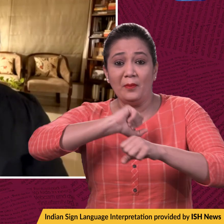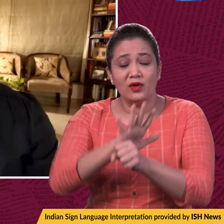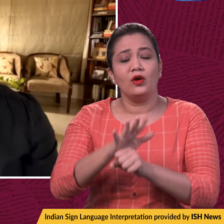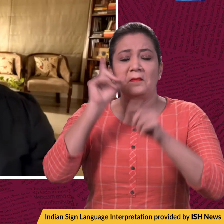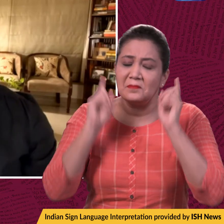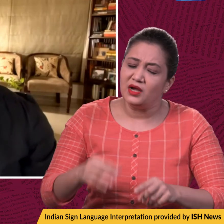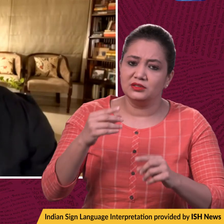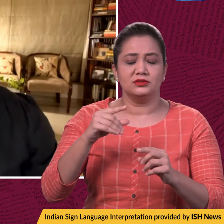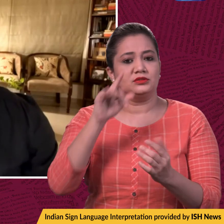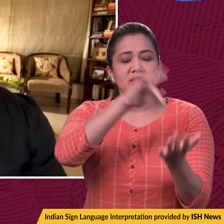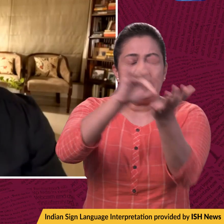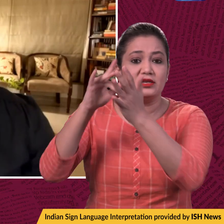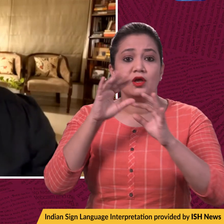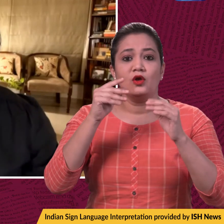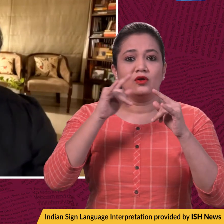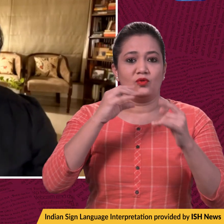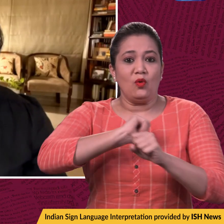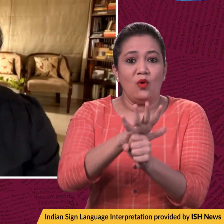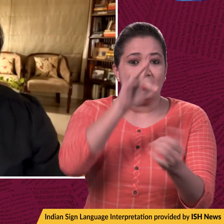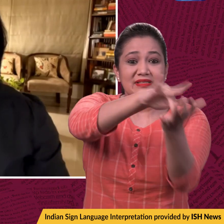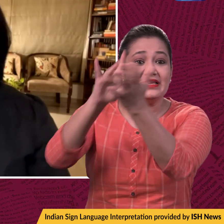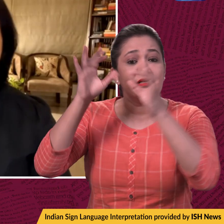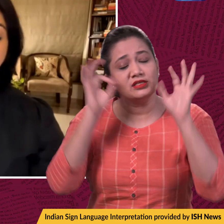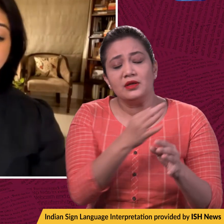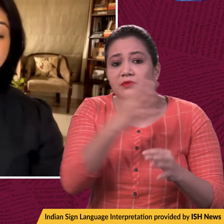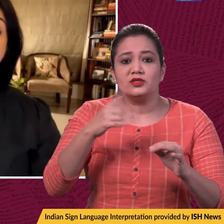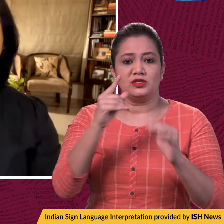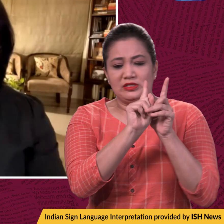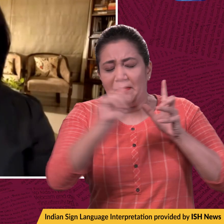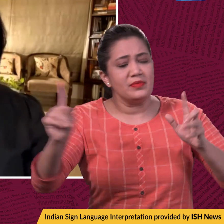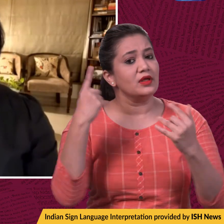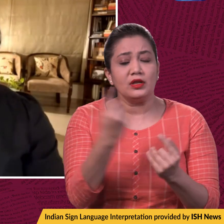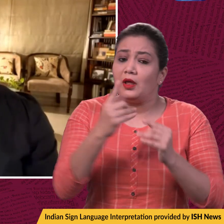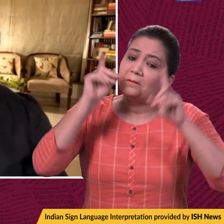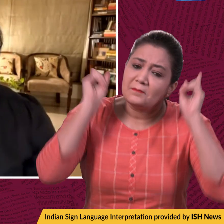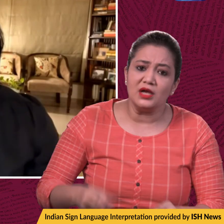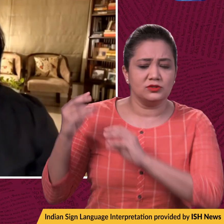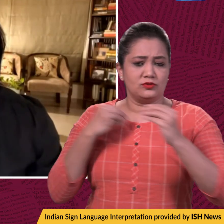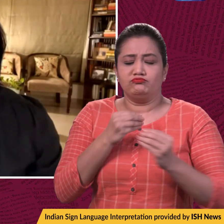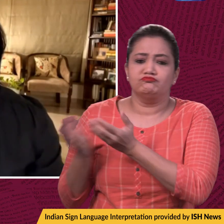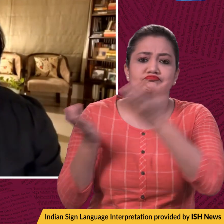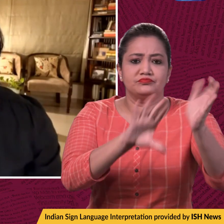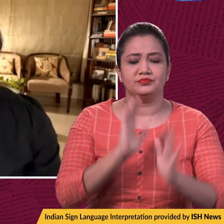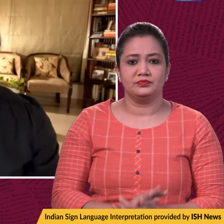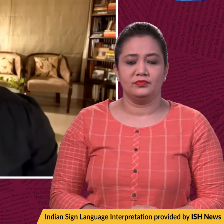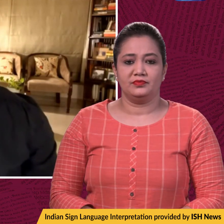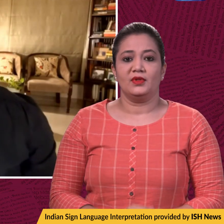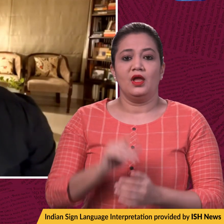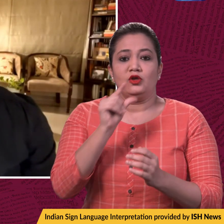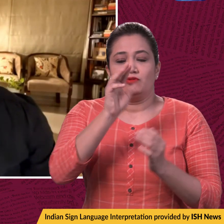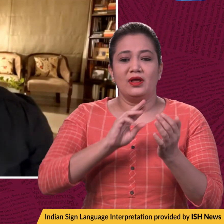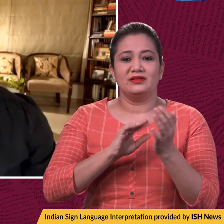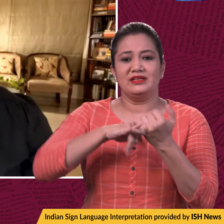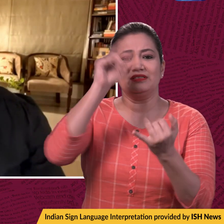variant have to be treated at designated COVID facilities with separate isolation areas. The Union Health Secretary